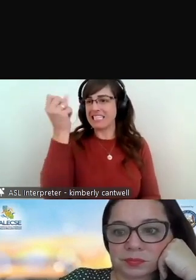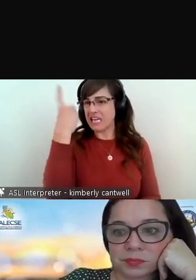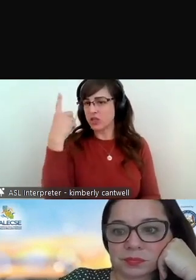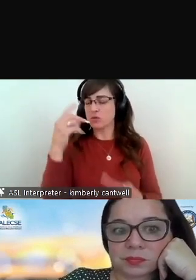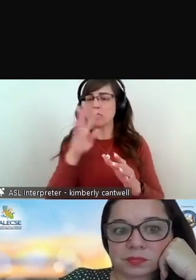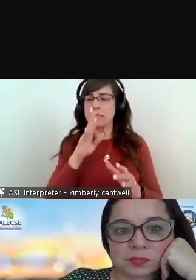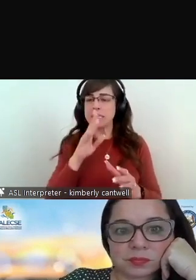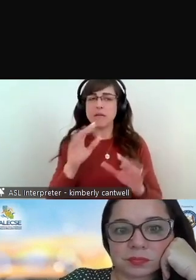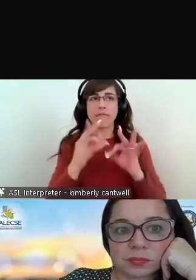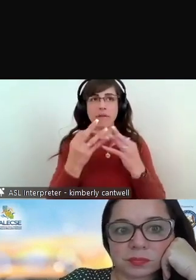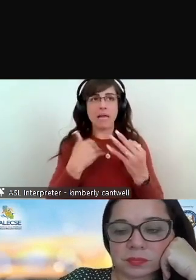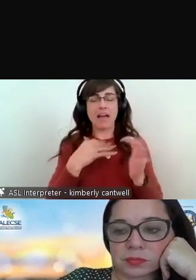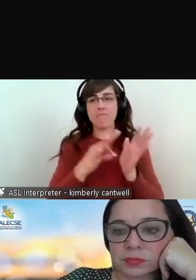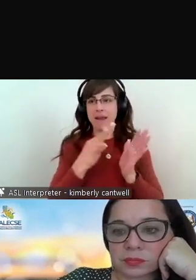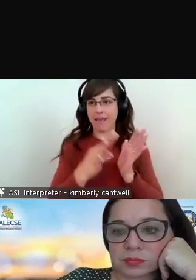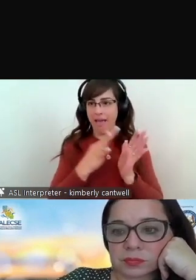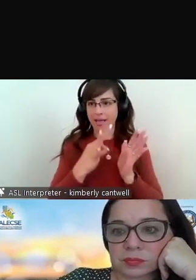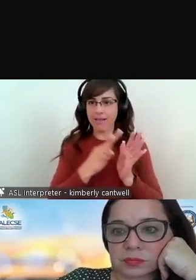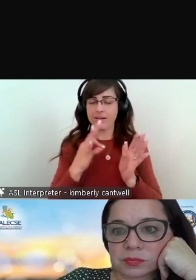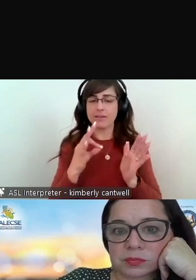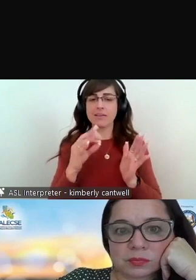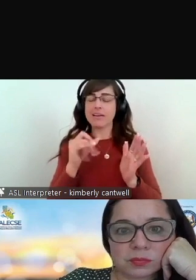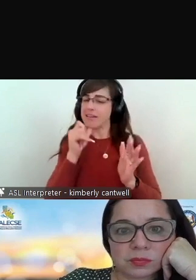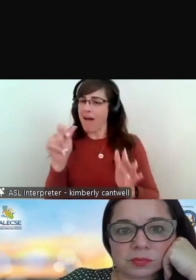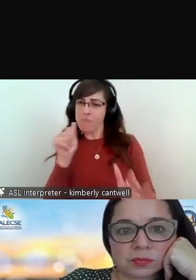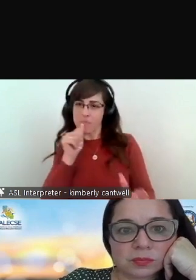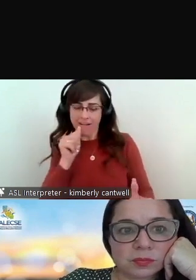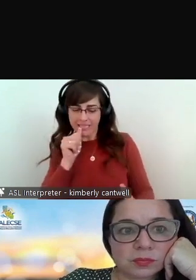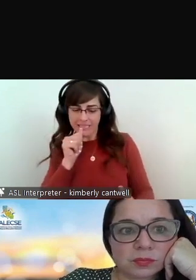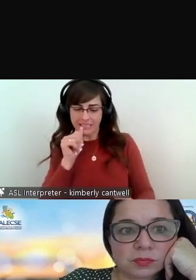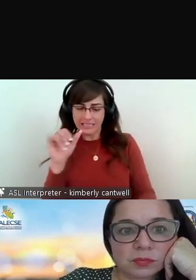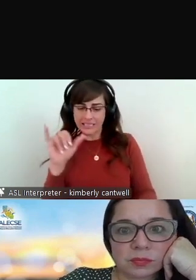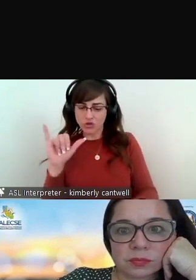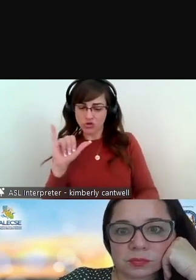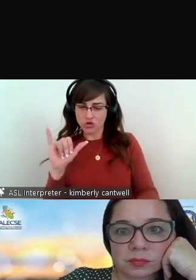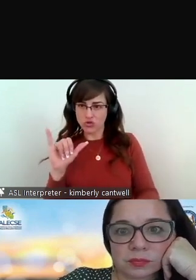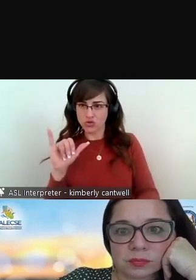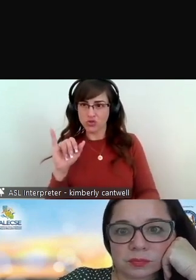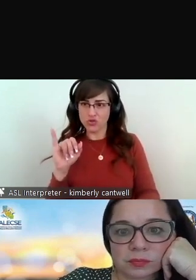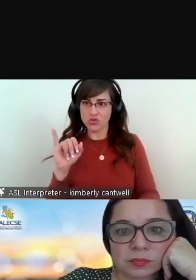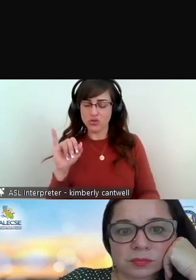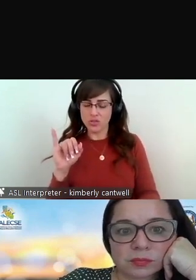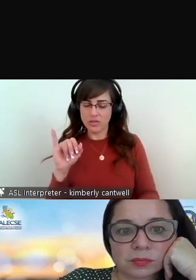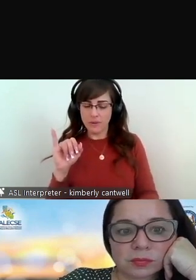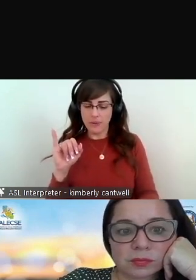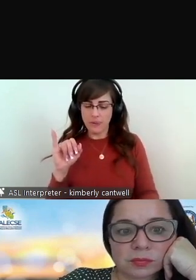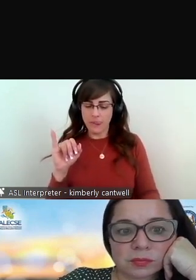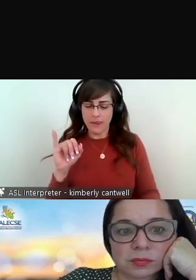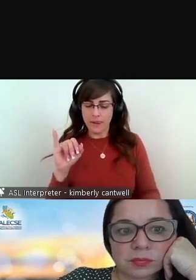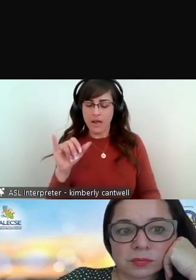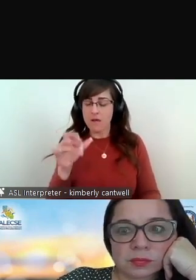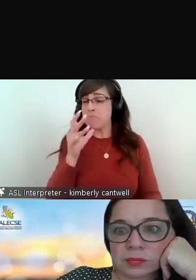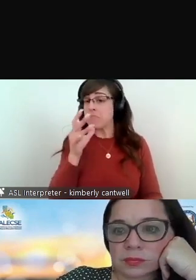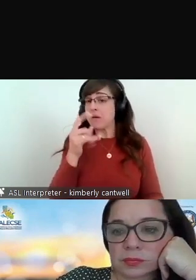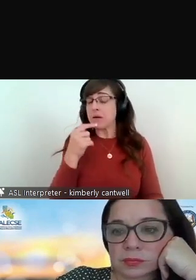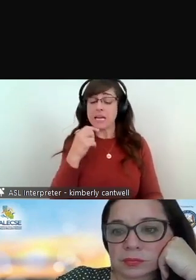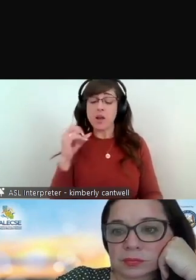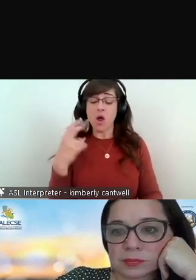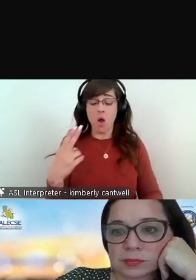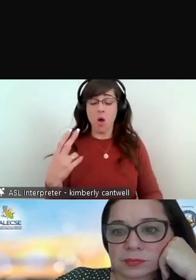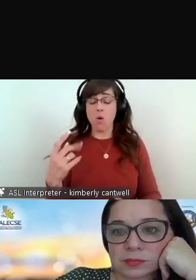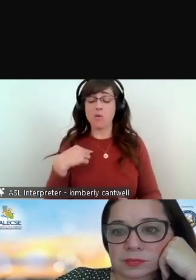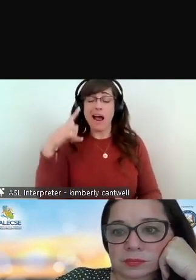saying, family had Medi-Cal versus private insurance. And mom kept saying, I